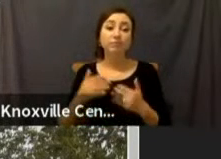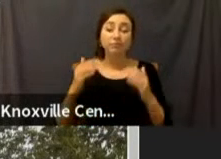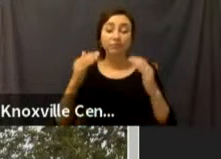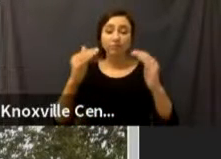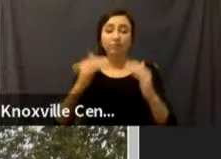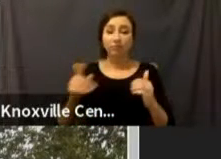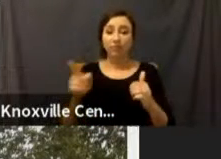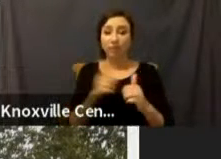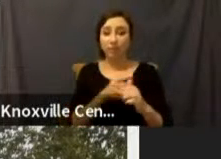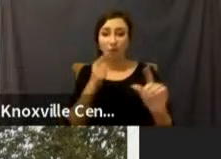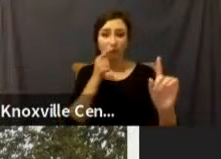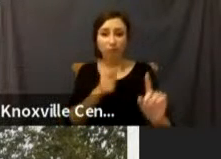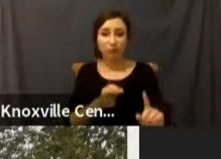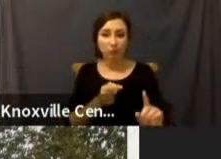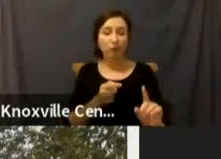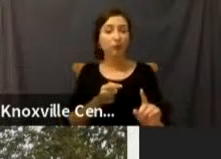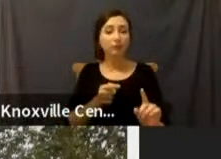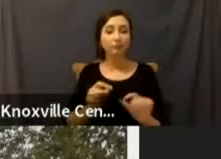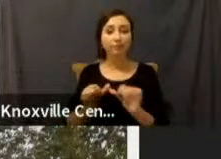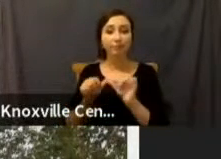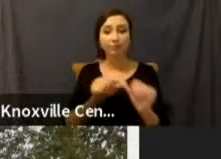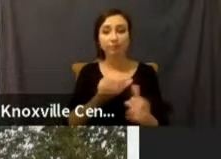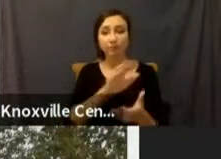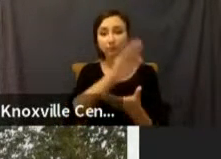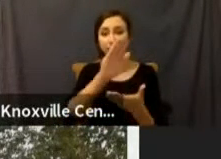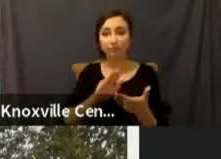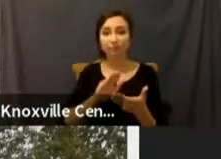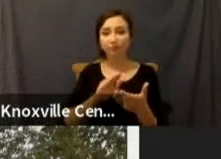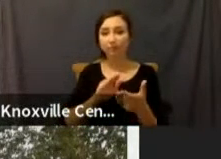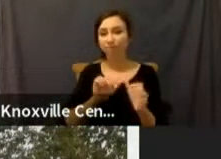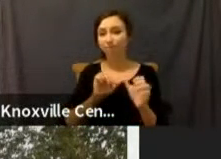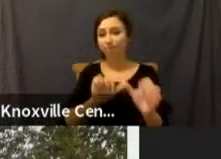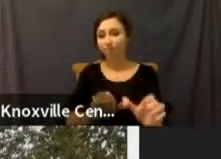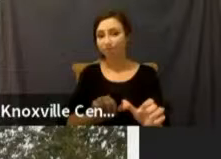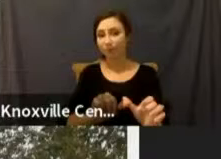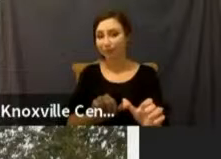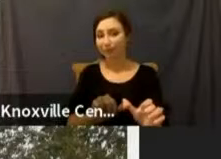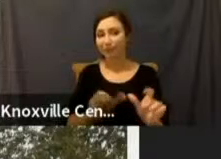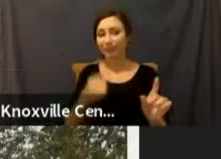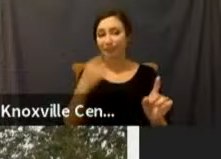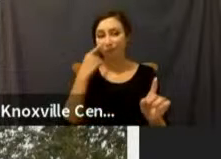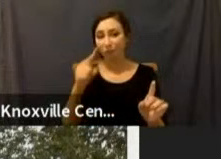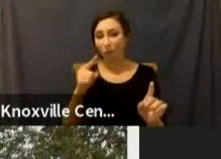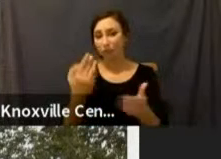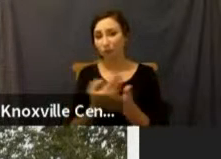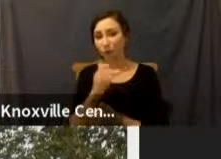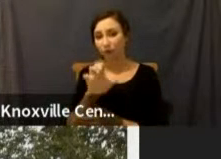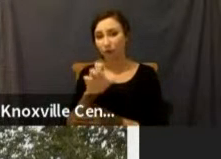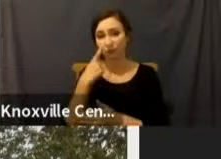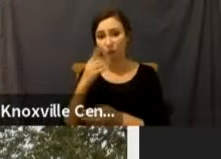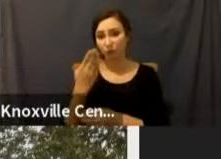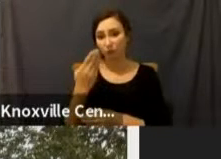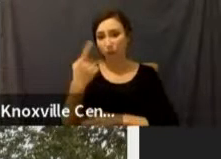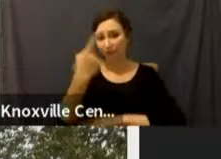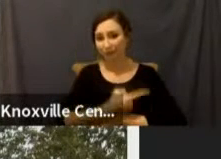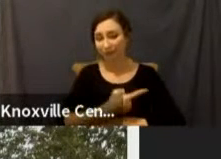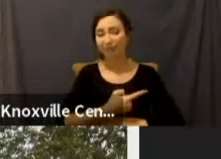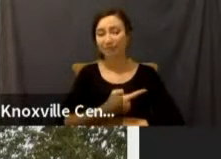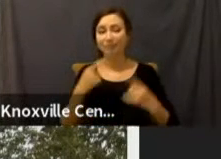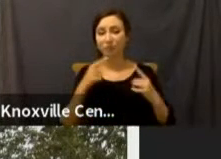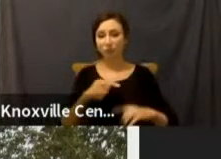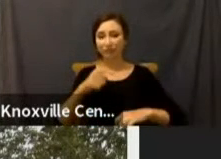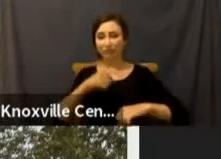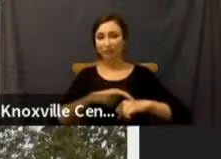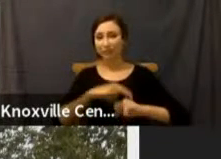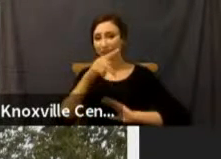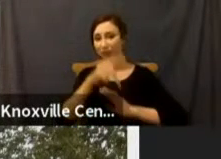benchmark, sustained reduction or stability in new cases for 14 days. Over this time period, we once again hit a new